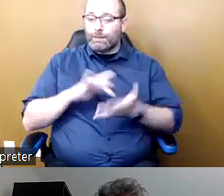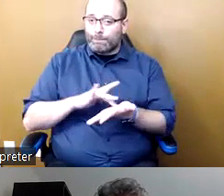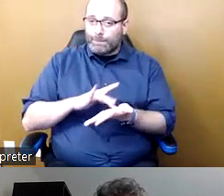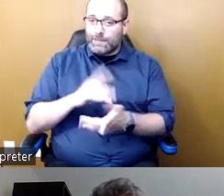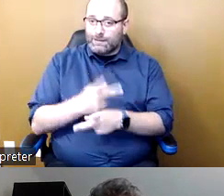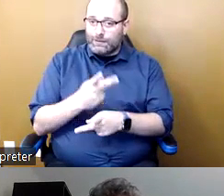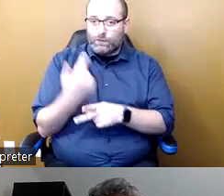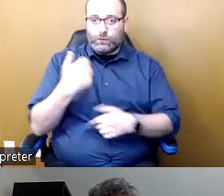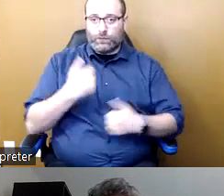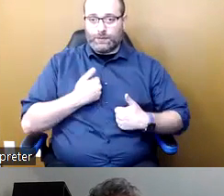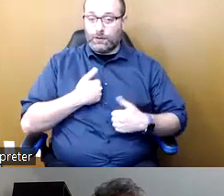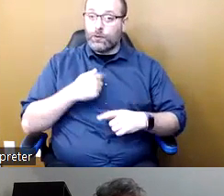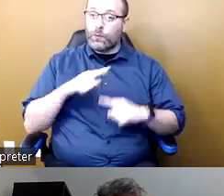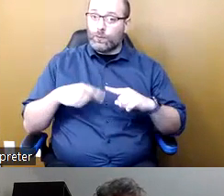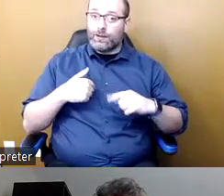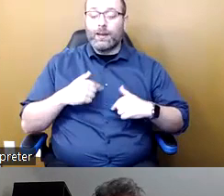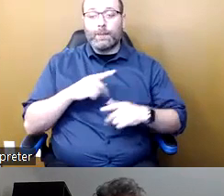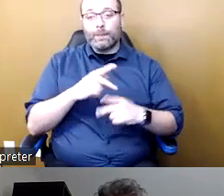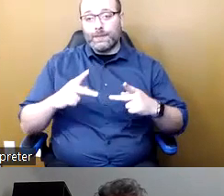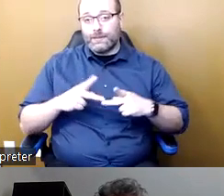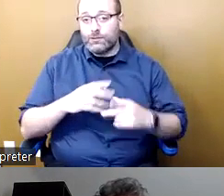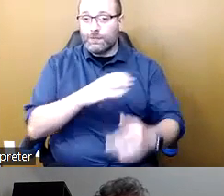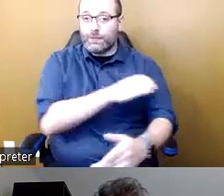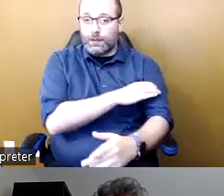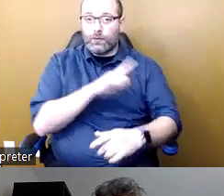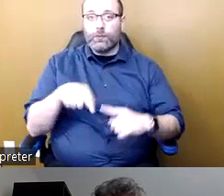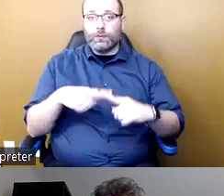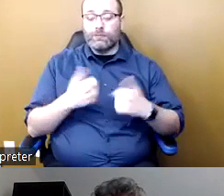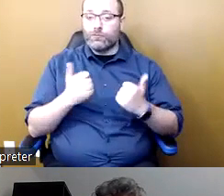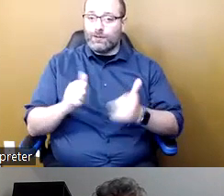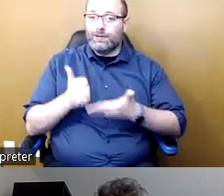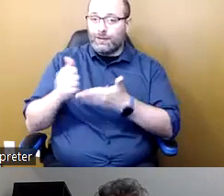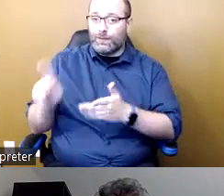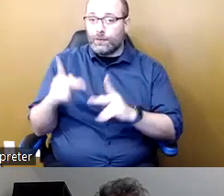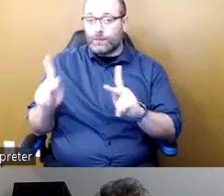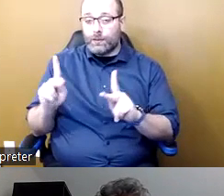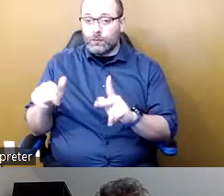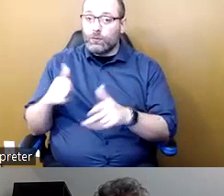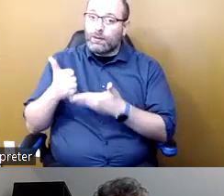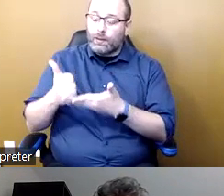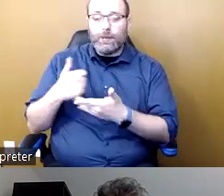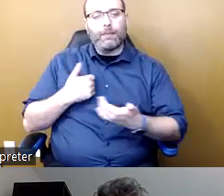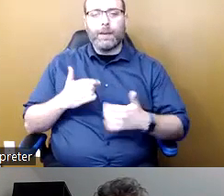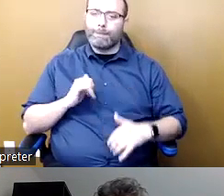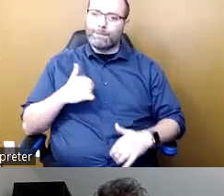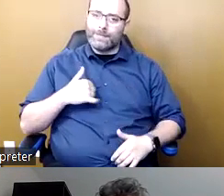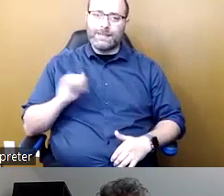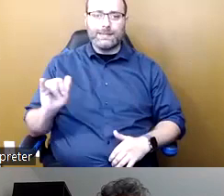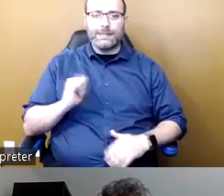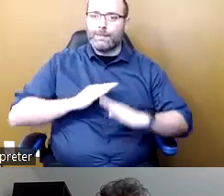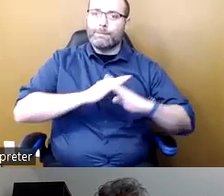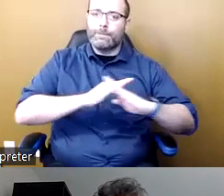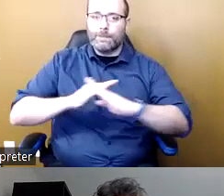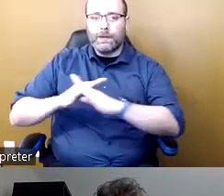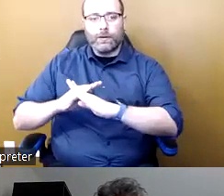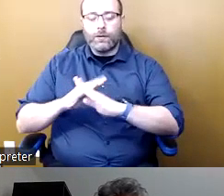person in the position of power to help other people access the care that they need. I encounter the same barriers that the people I work